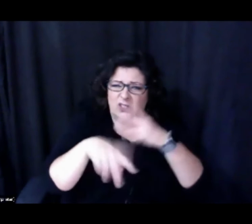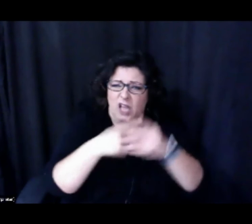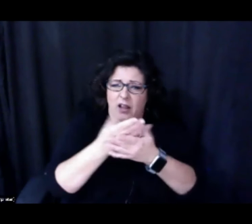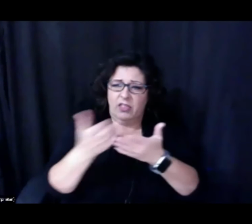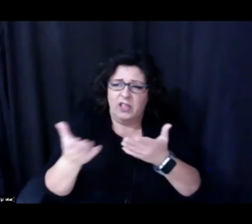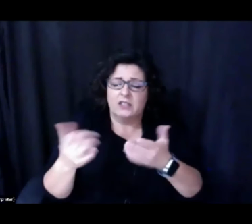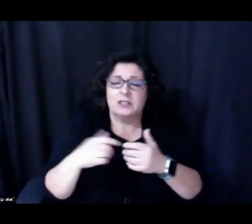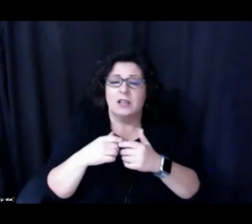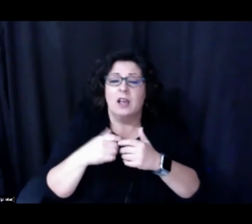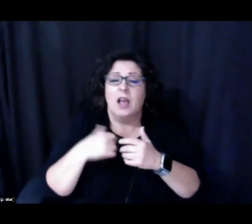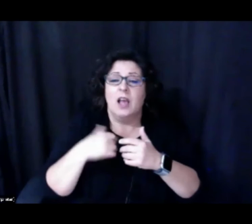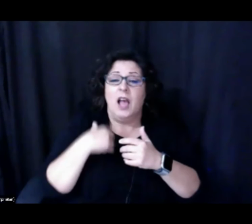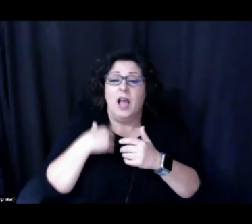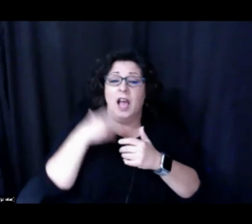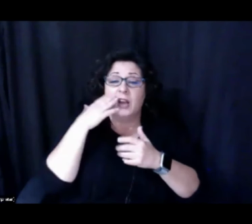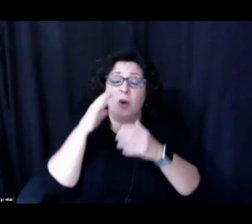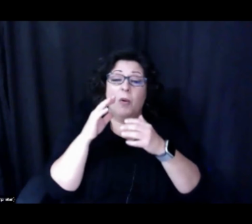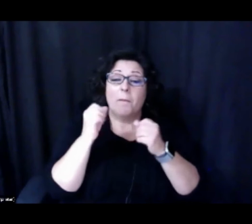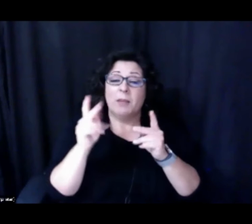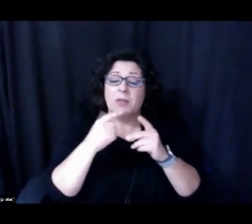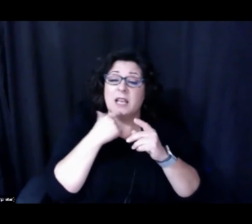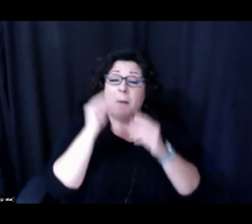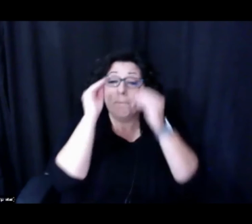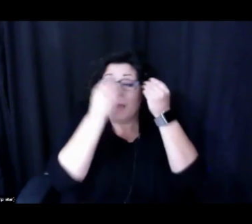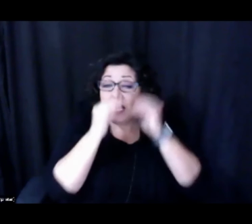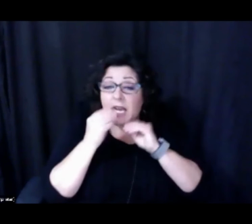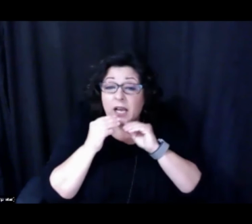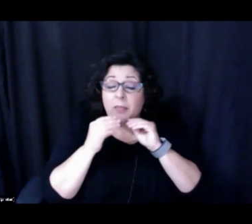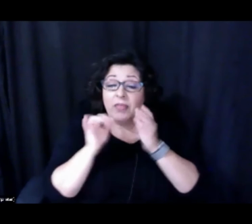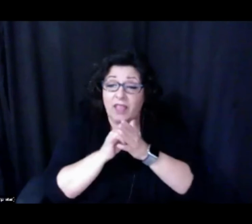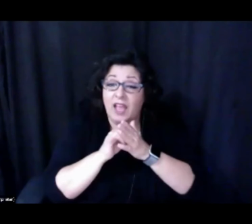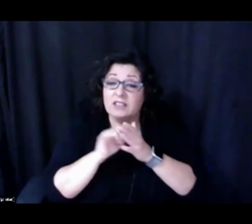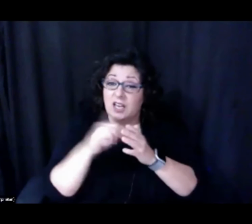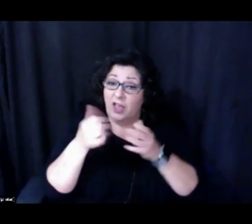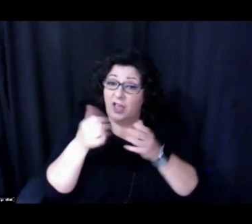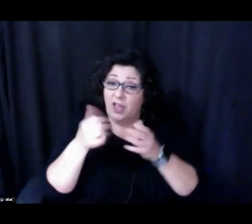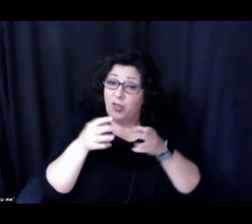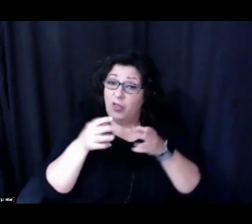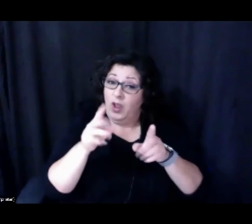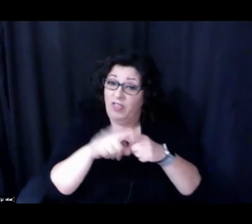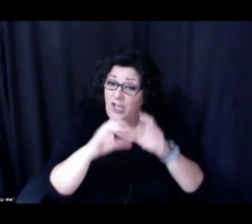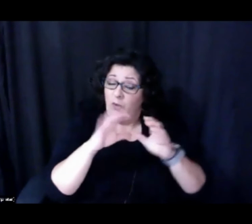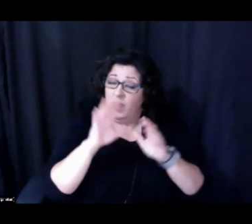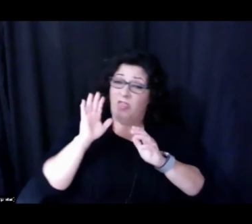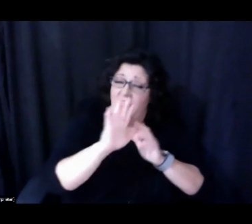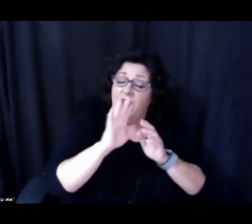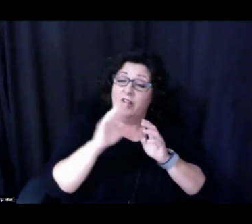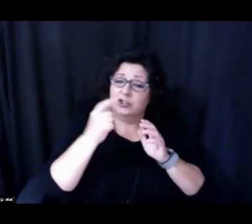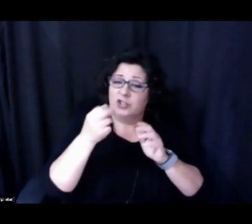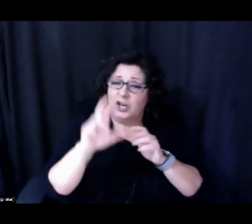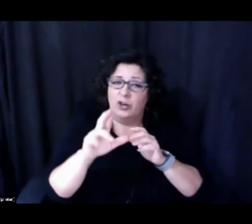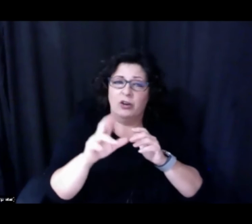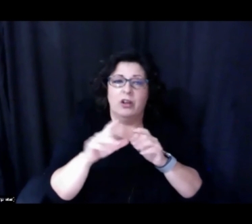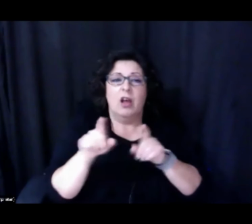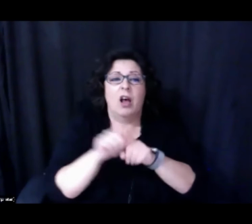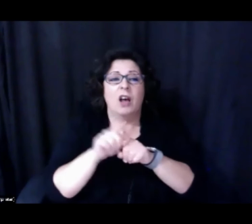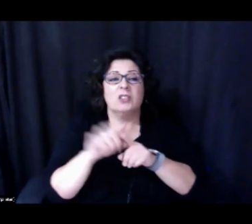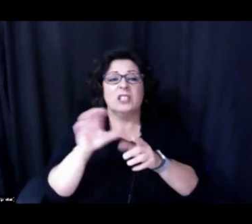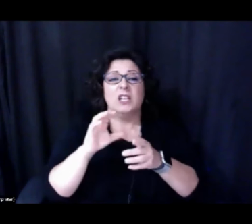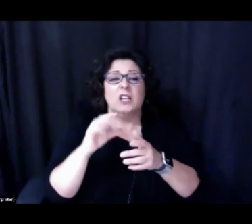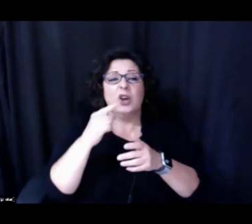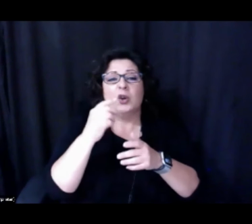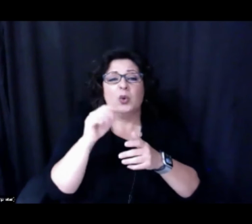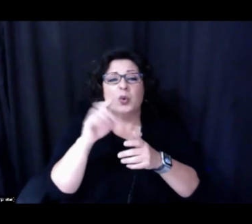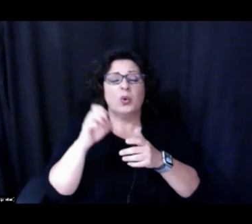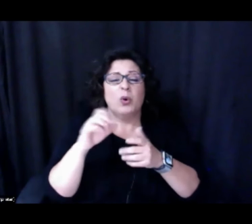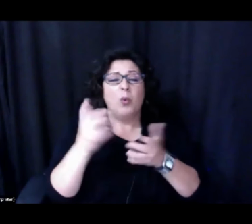lot of folks mentioned makeup already. So that's another way some people communicate their gender. I also did a Google search of like,